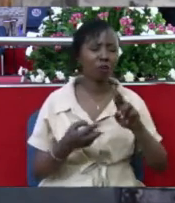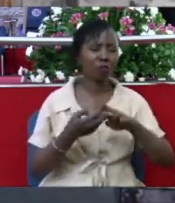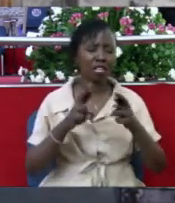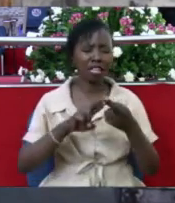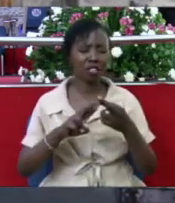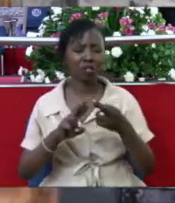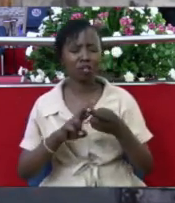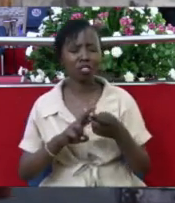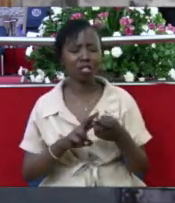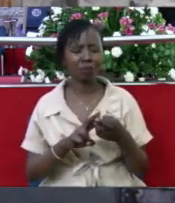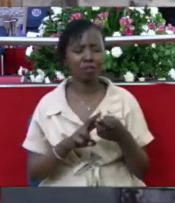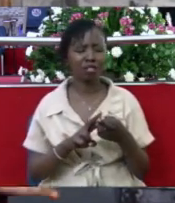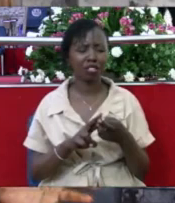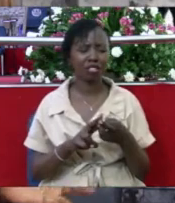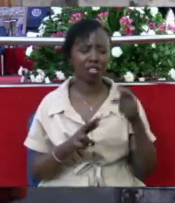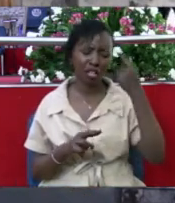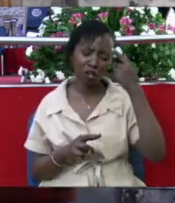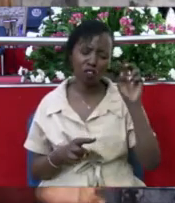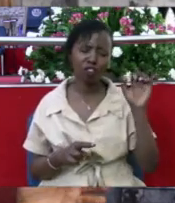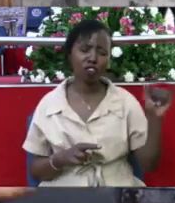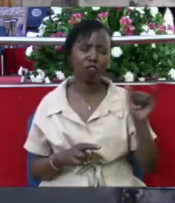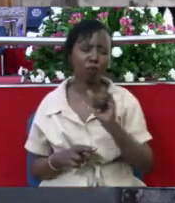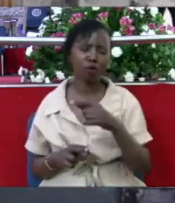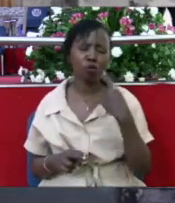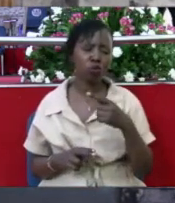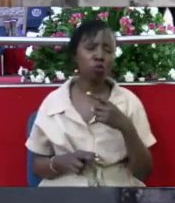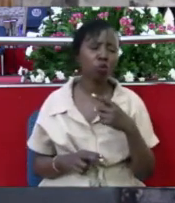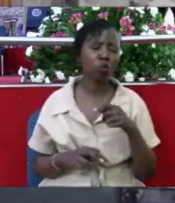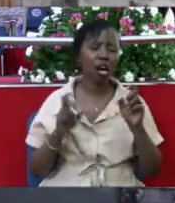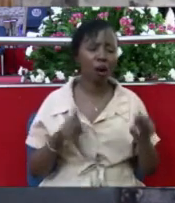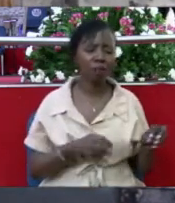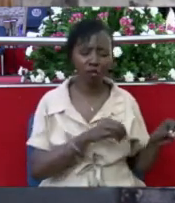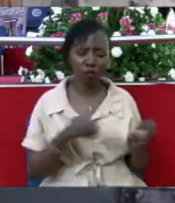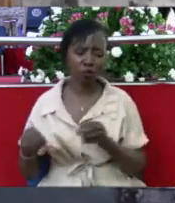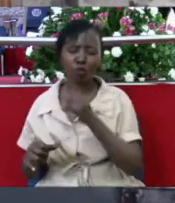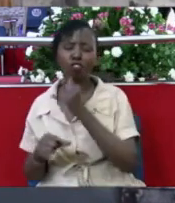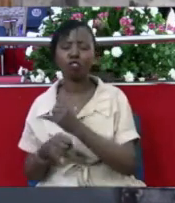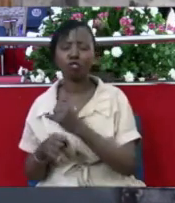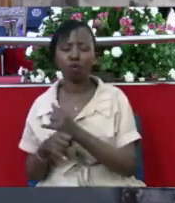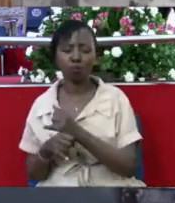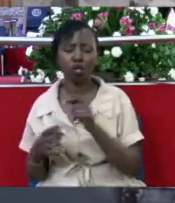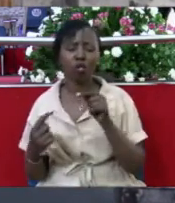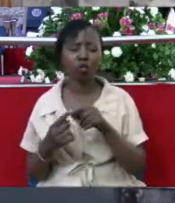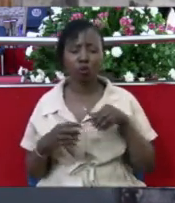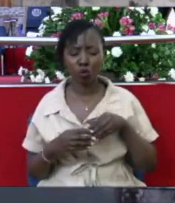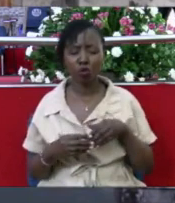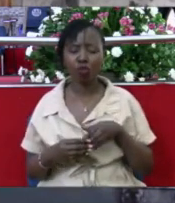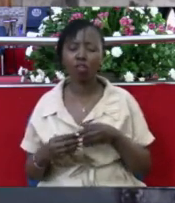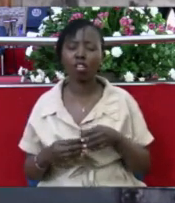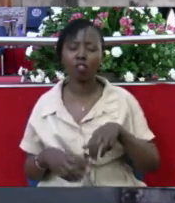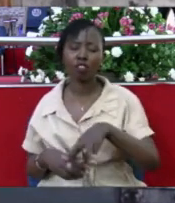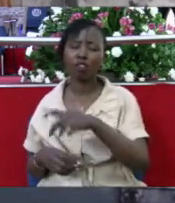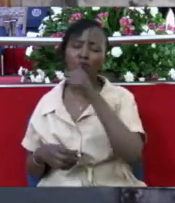kutembea kutoka katika uhusiano sisi. For those among us who need to quit their jobs to follow the call. Wale ambao wanahitaji kuacha kazi kwa God, I pray that you may